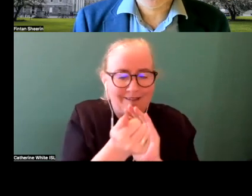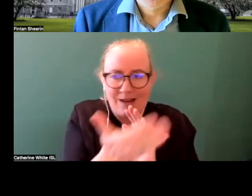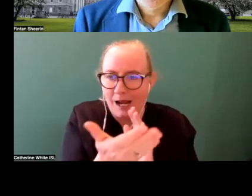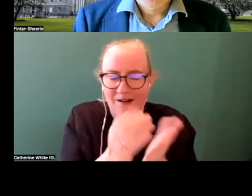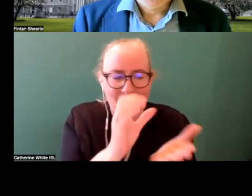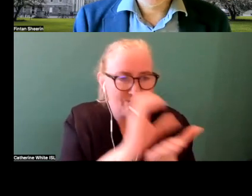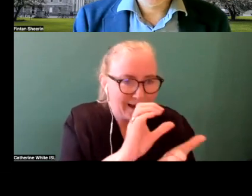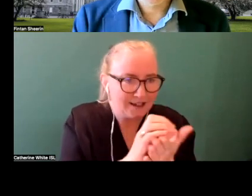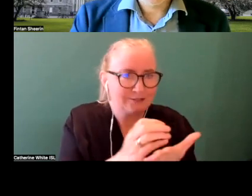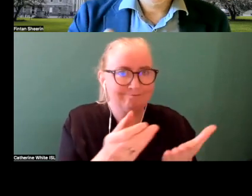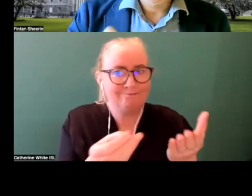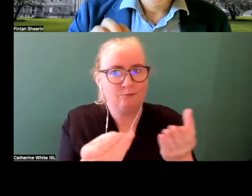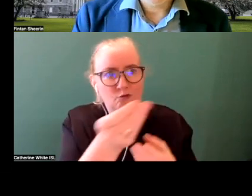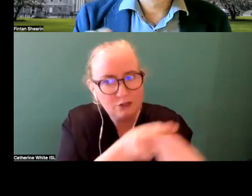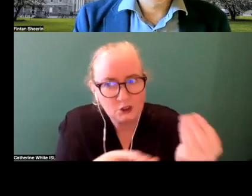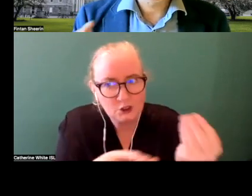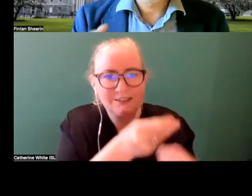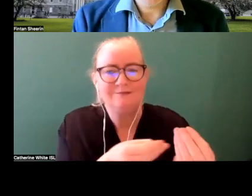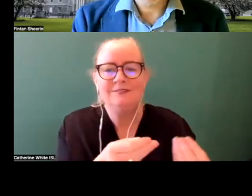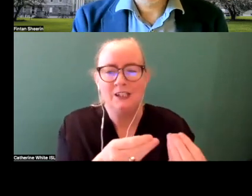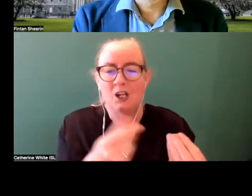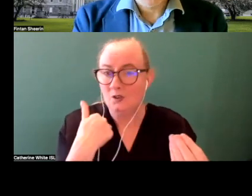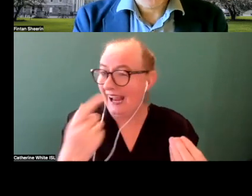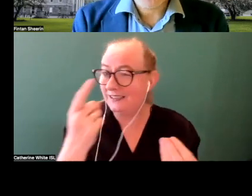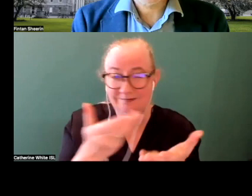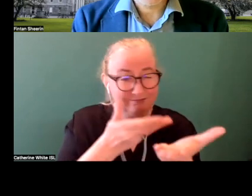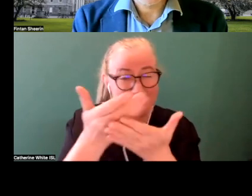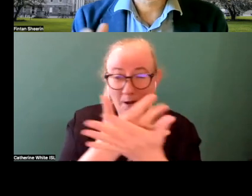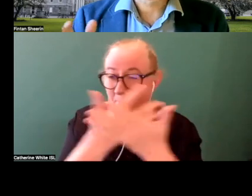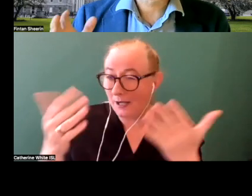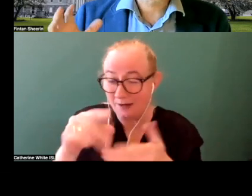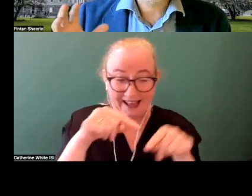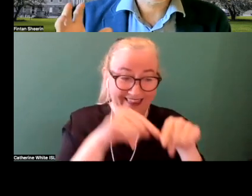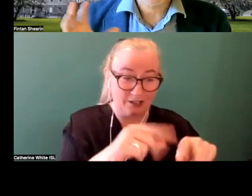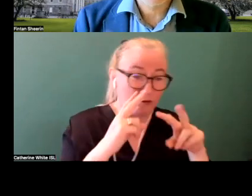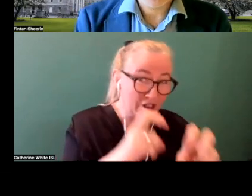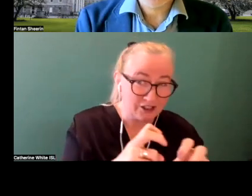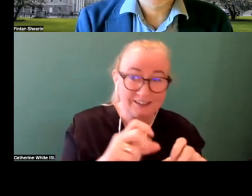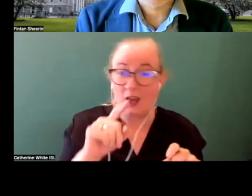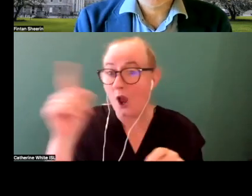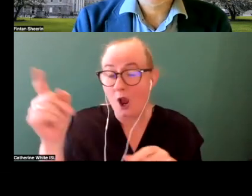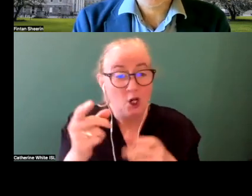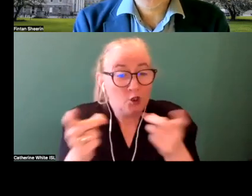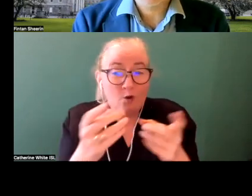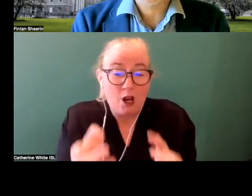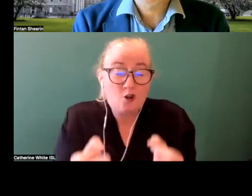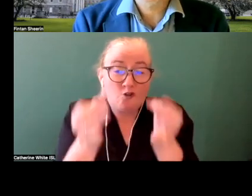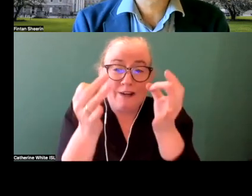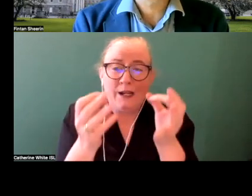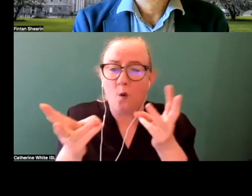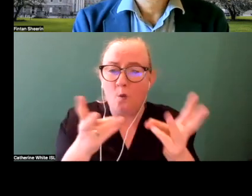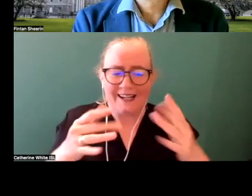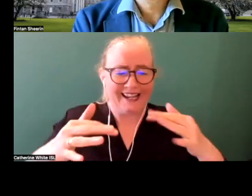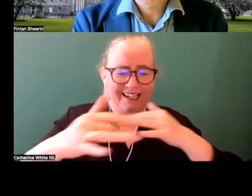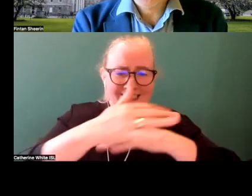resources. And so I've spoken to many people, both in this study and elsewhere, where people are doing great work and you have that dynamic and